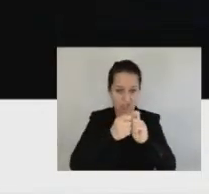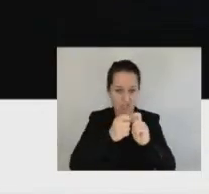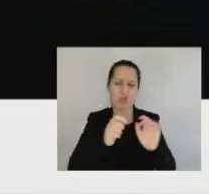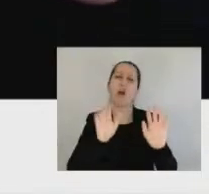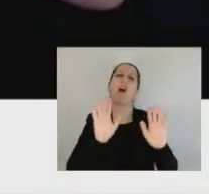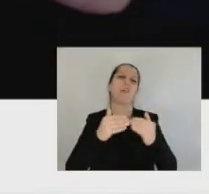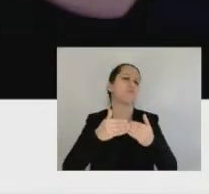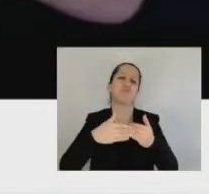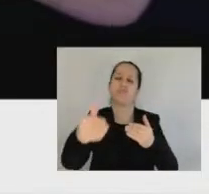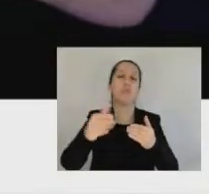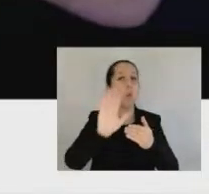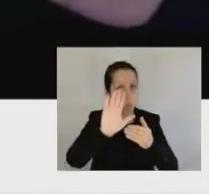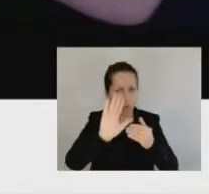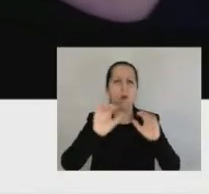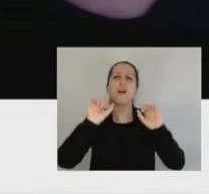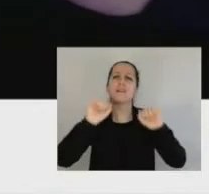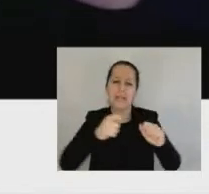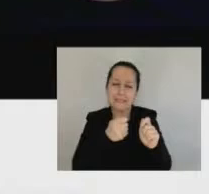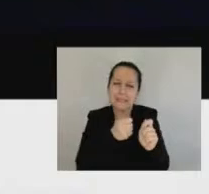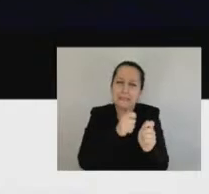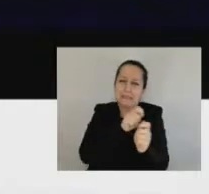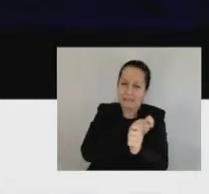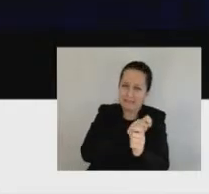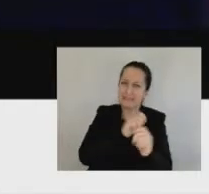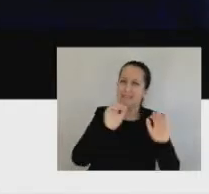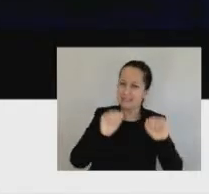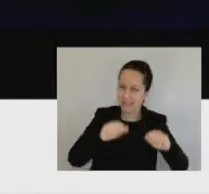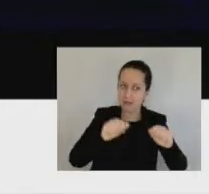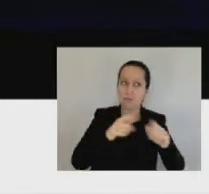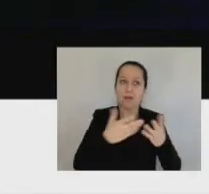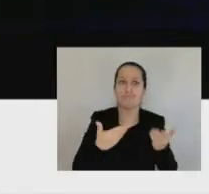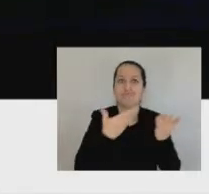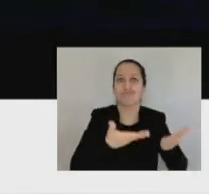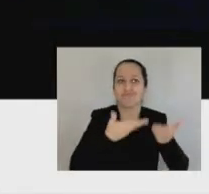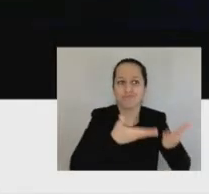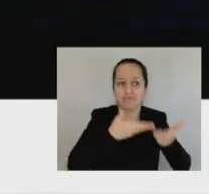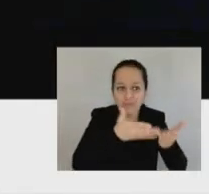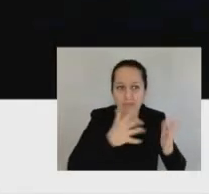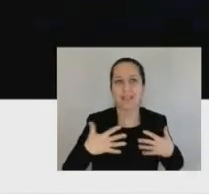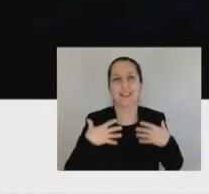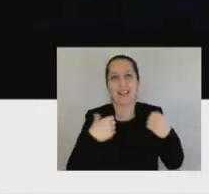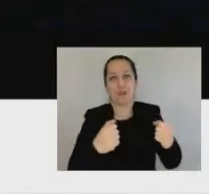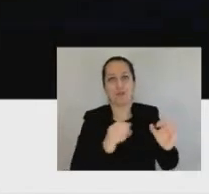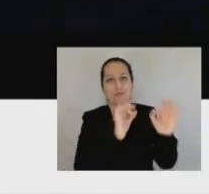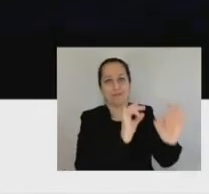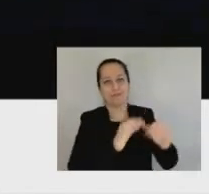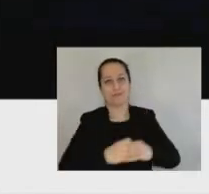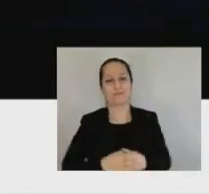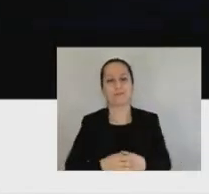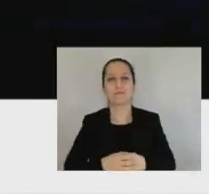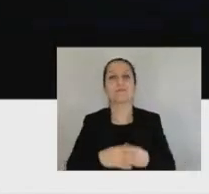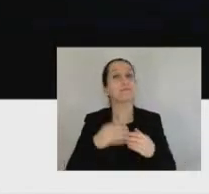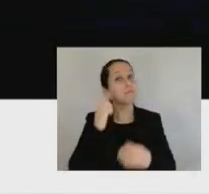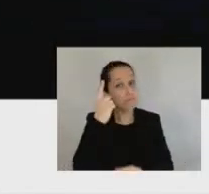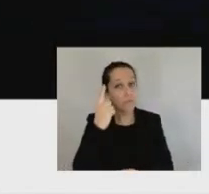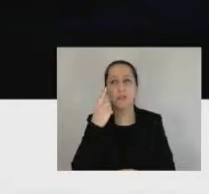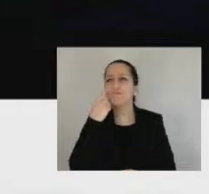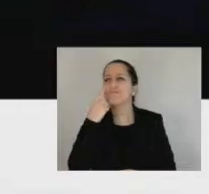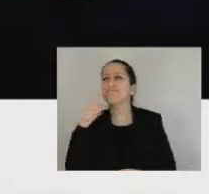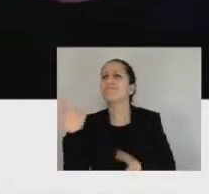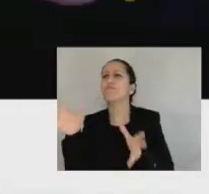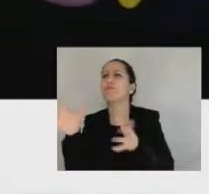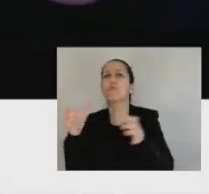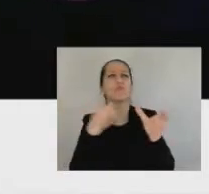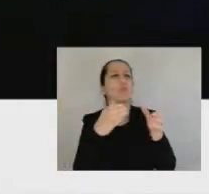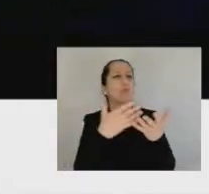be reversible, but they do generate an important handicap for some social groups to reach good health. So,